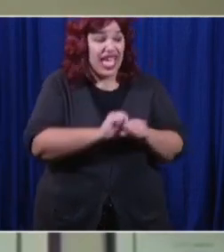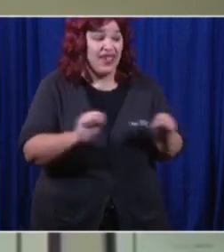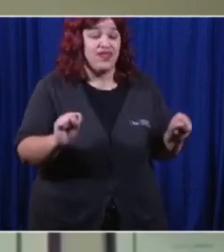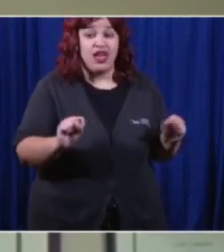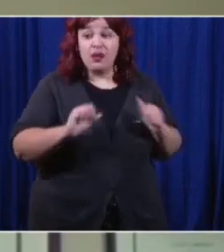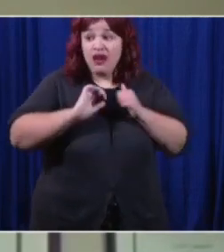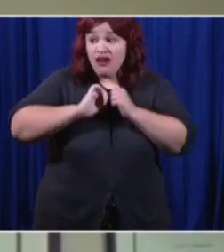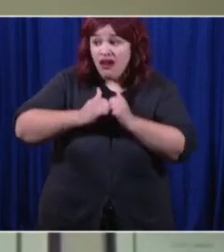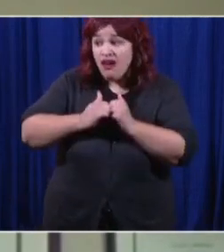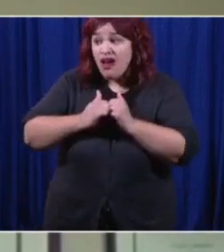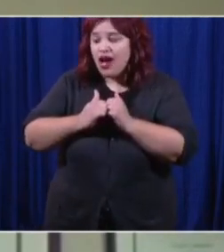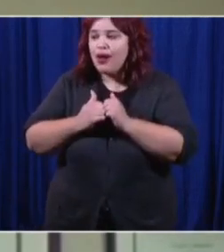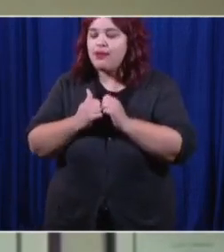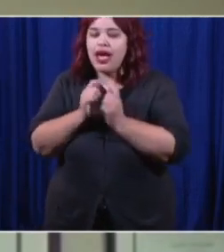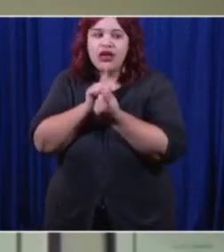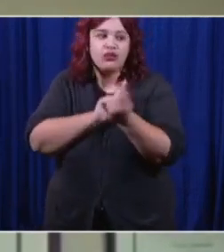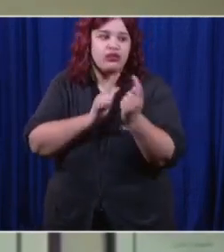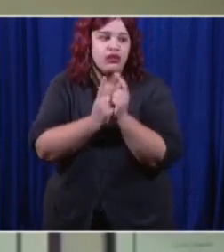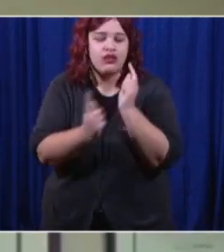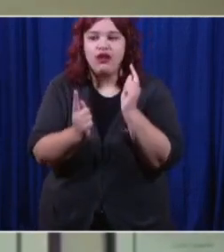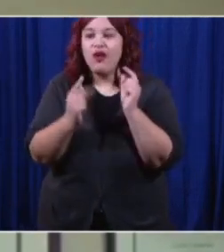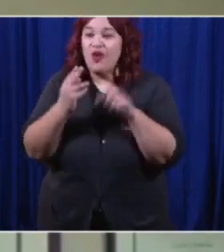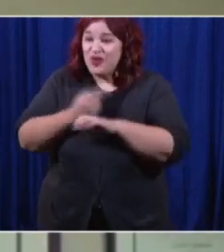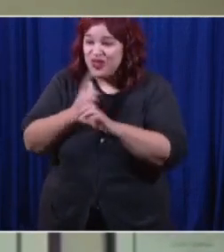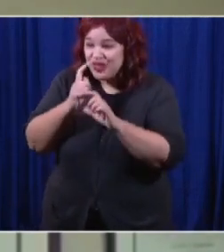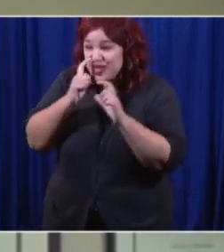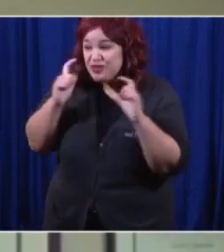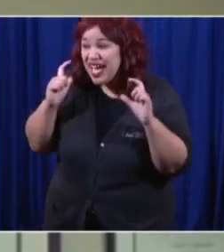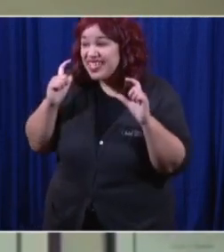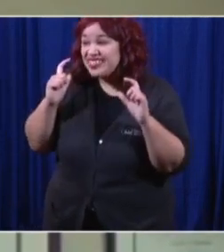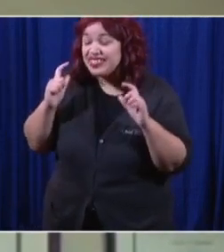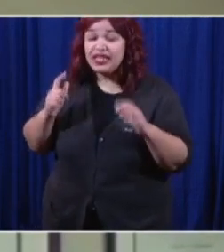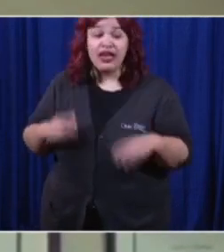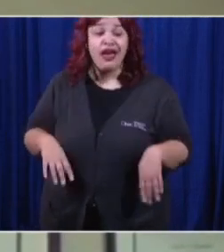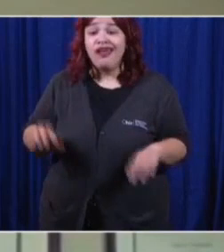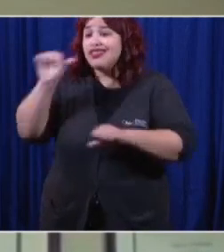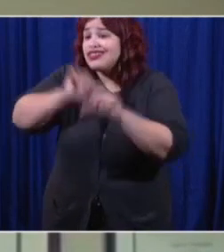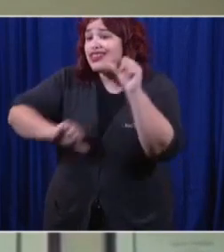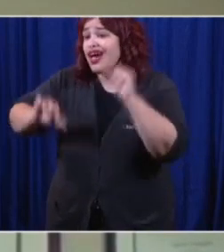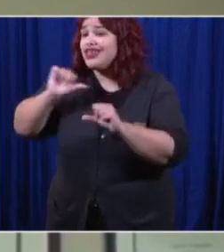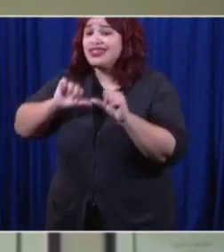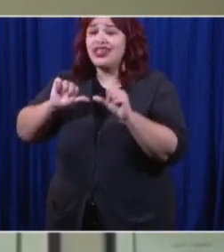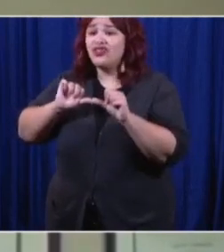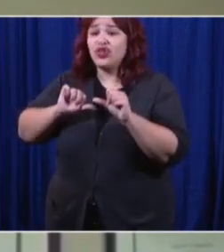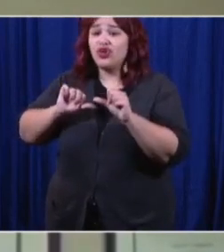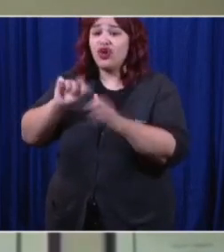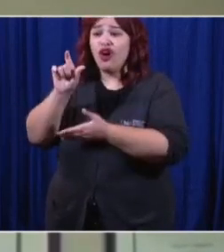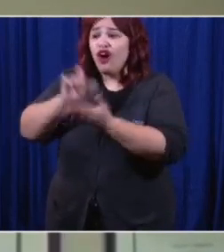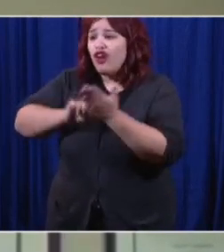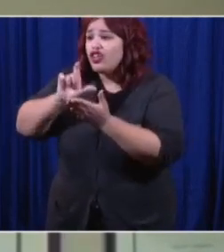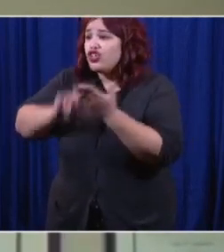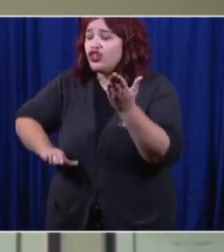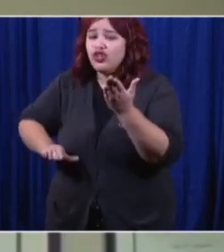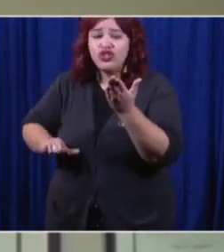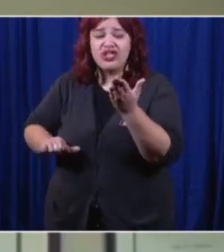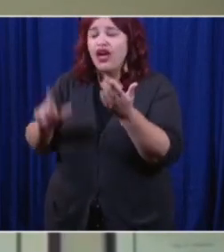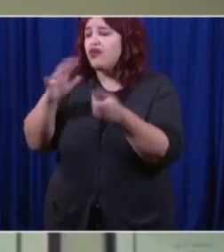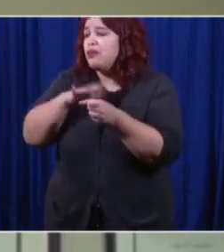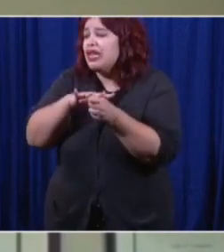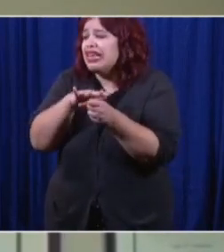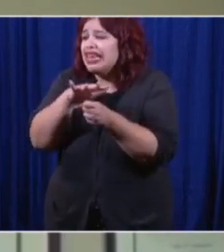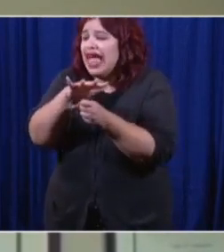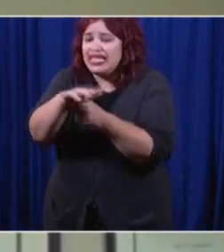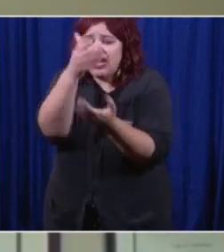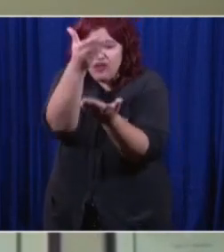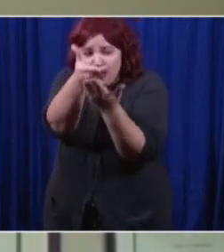Scientific literature is replete with evidence of that. And we're asking people to come together and